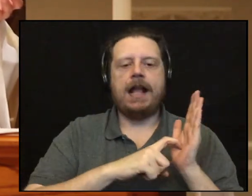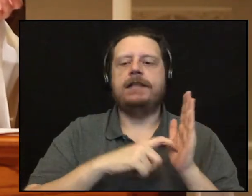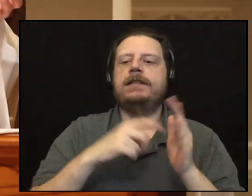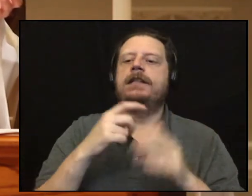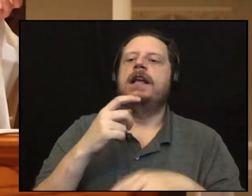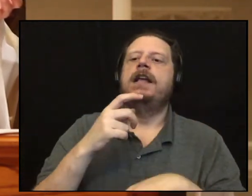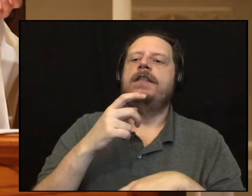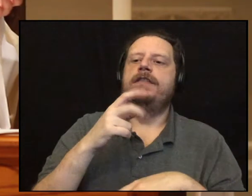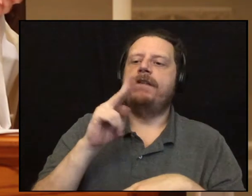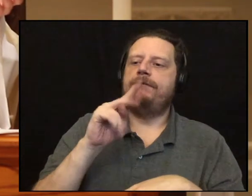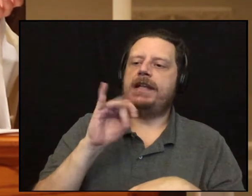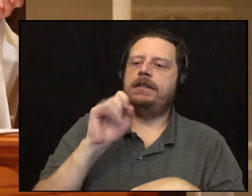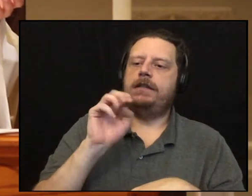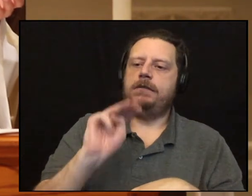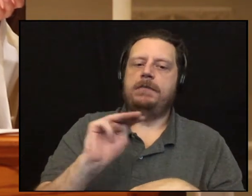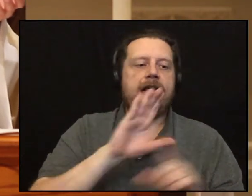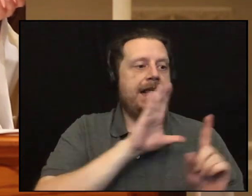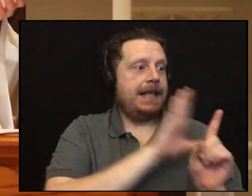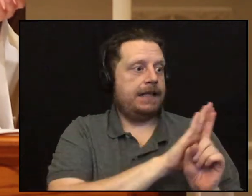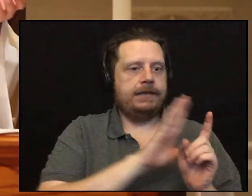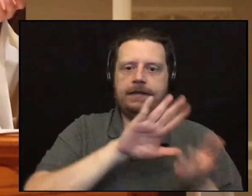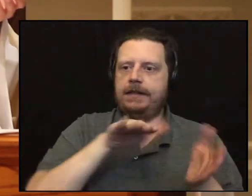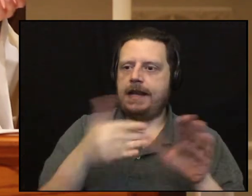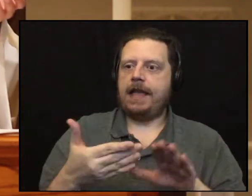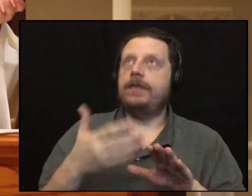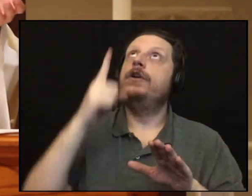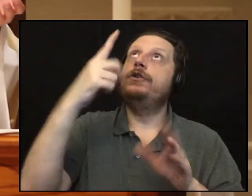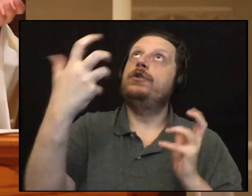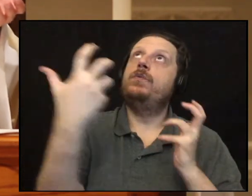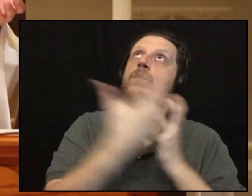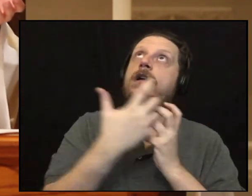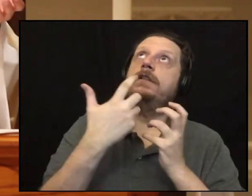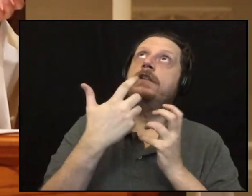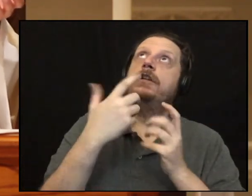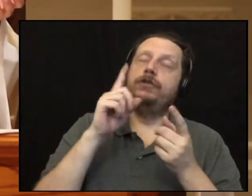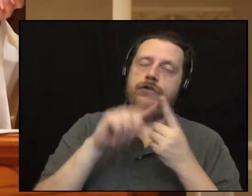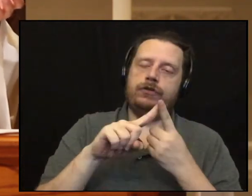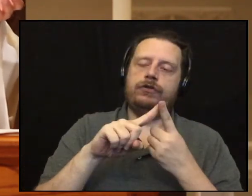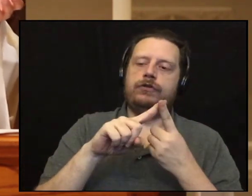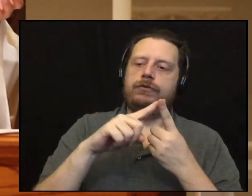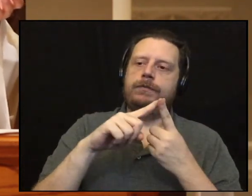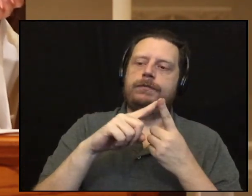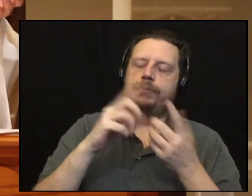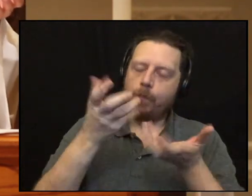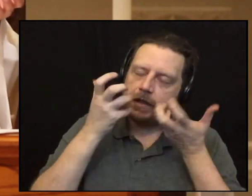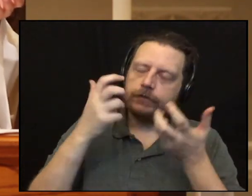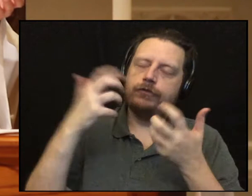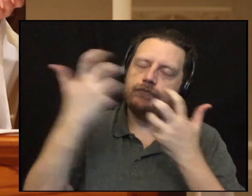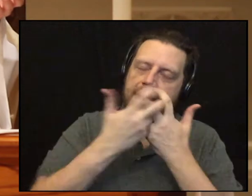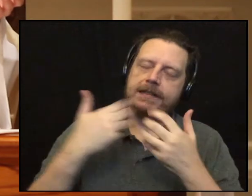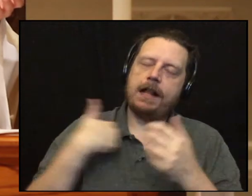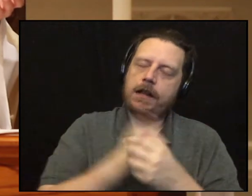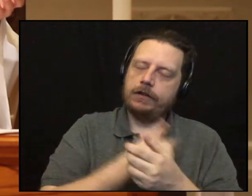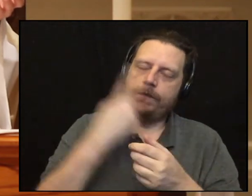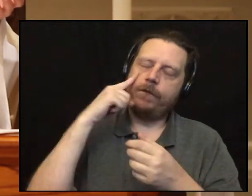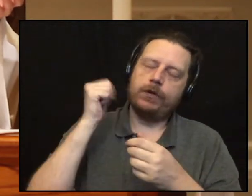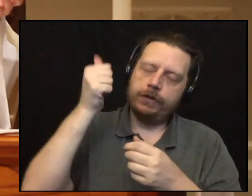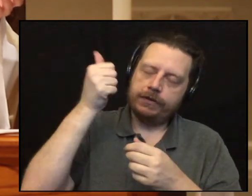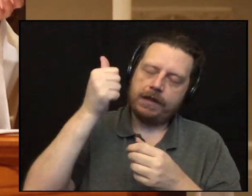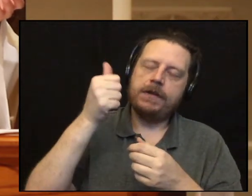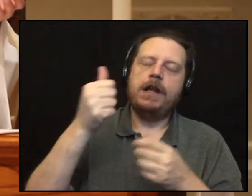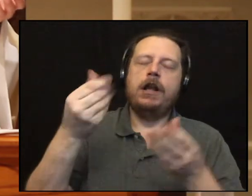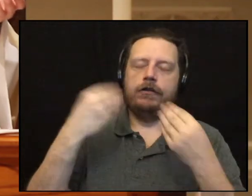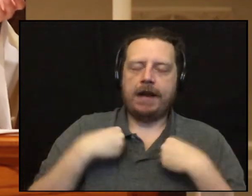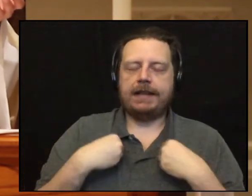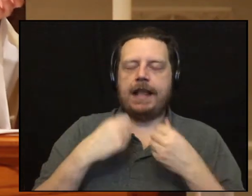victim by whose death you will to reconcile us to yourself. Grant that we who are nourished by the body and blood